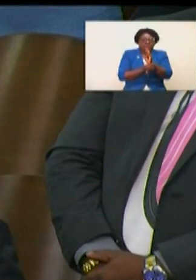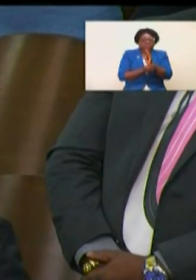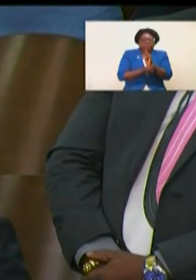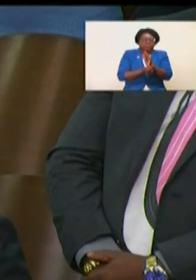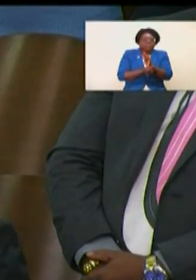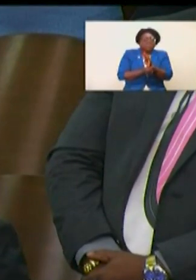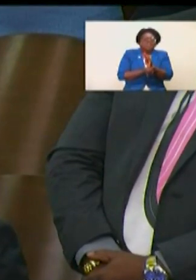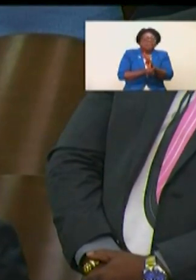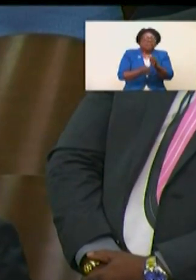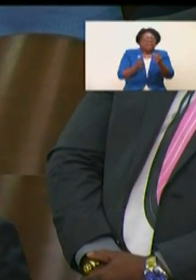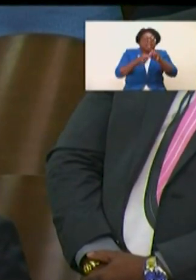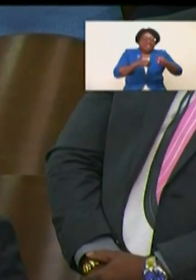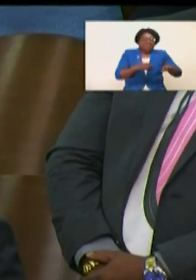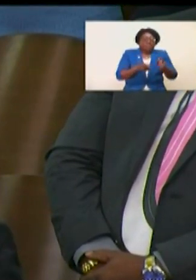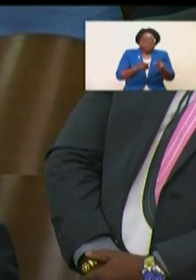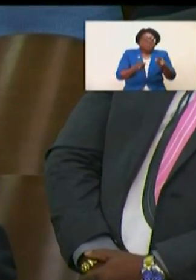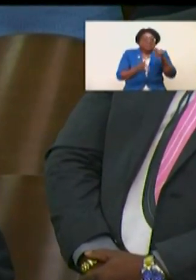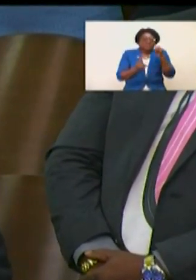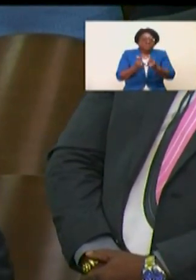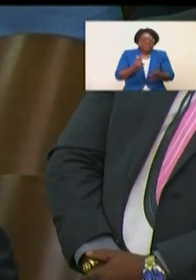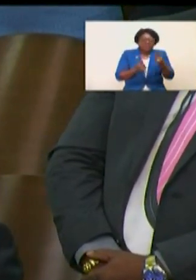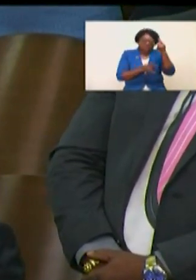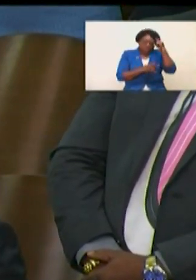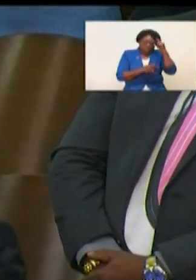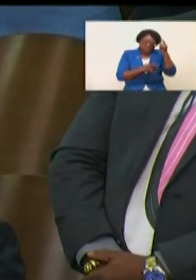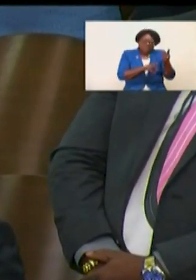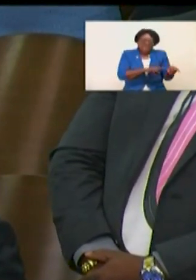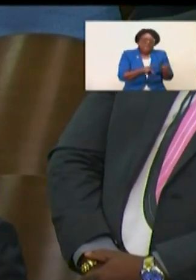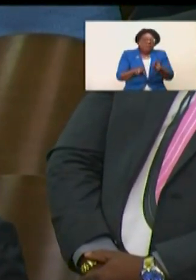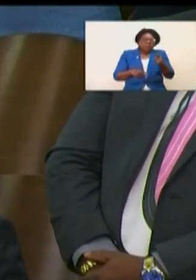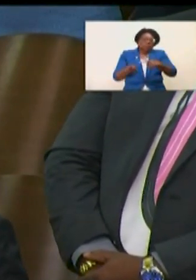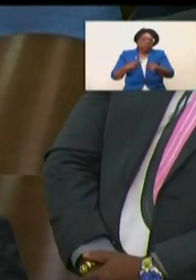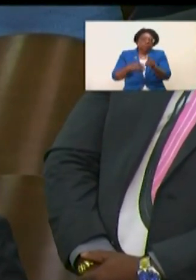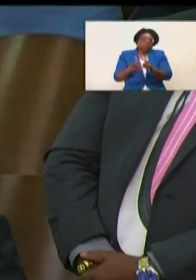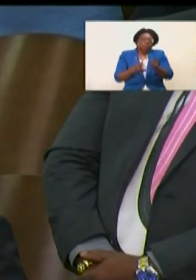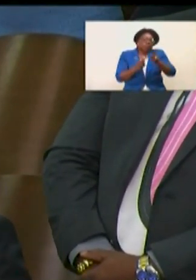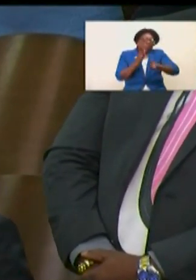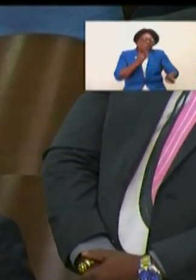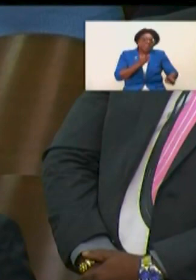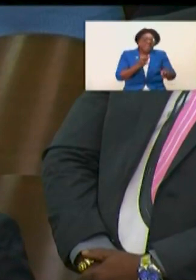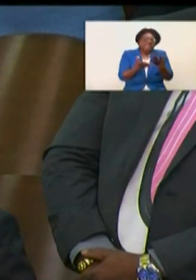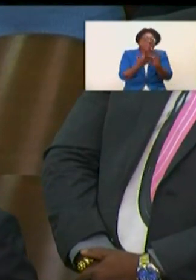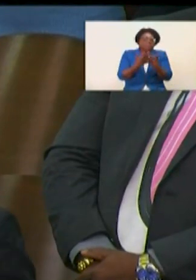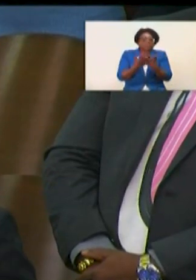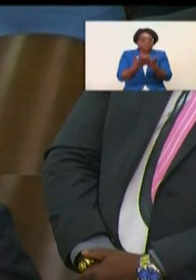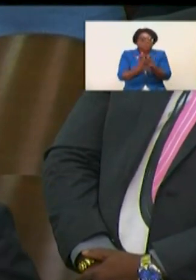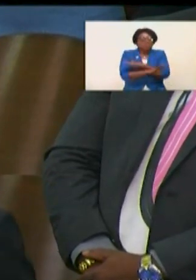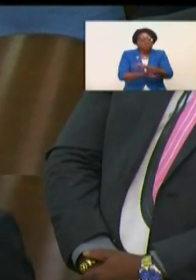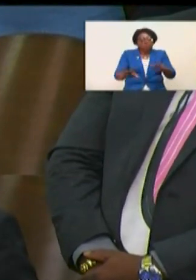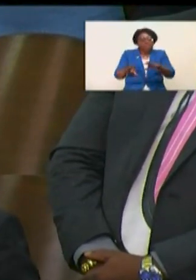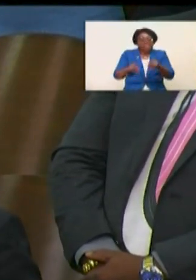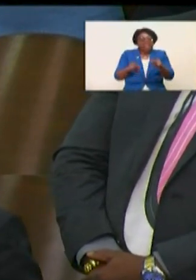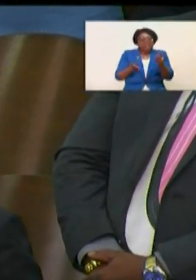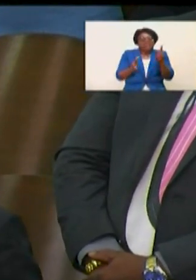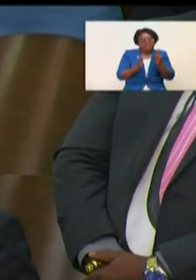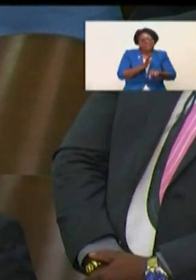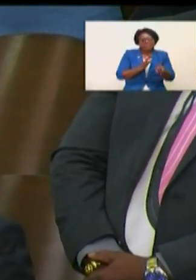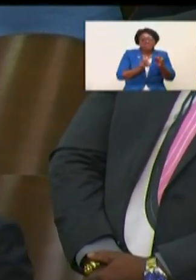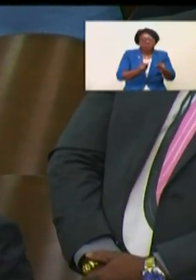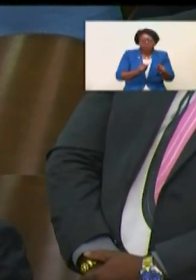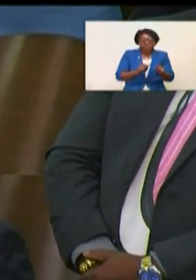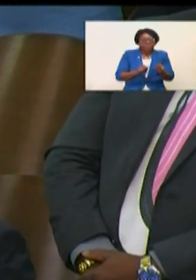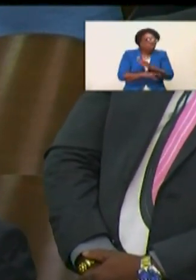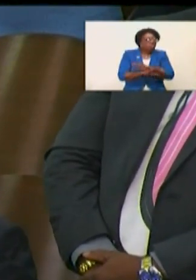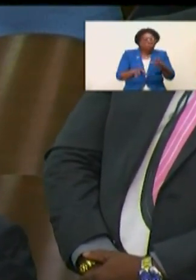final thought today. As you go through the pit and the prison, don't get discouraged. Don't